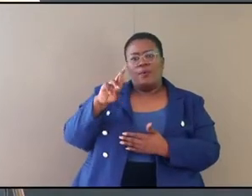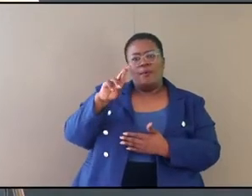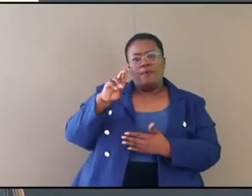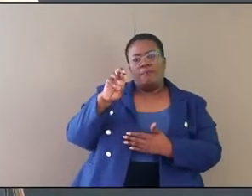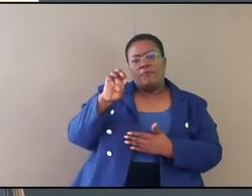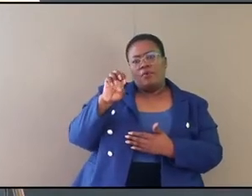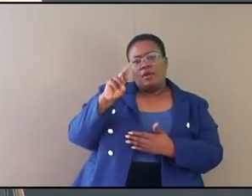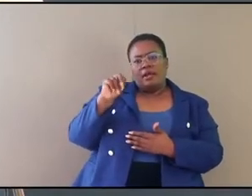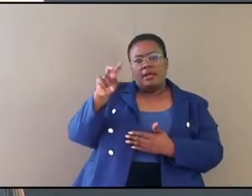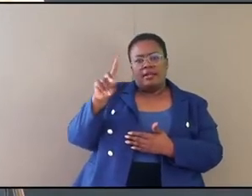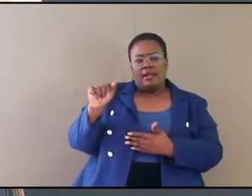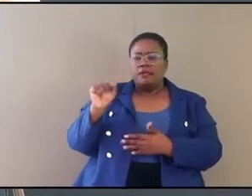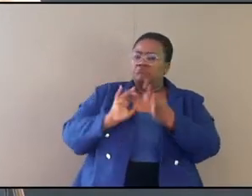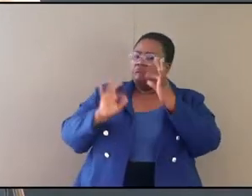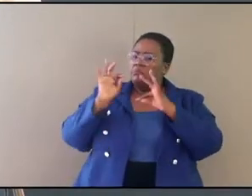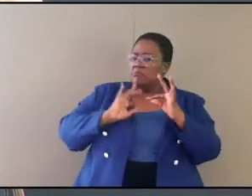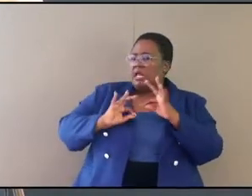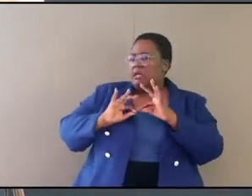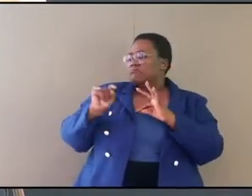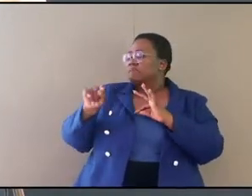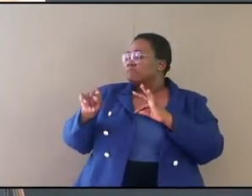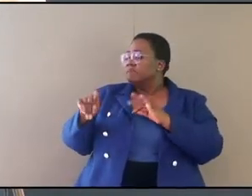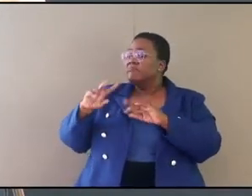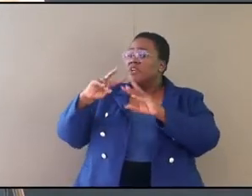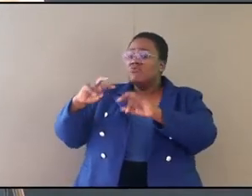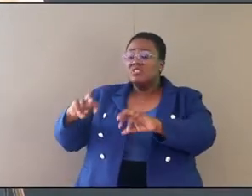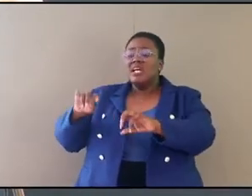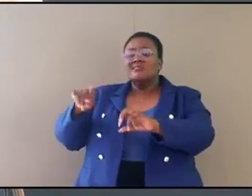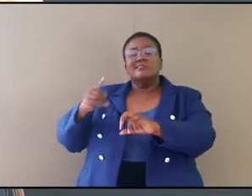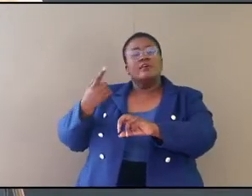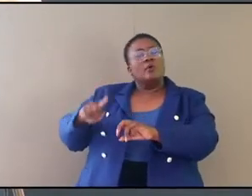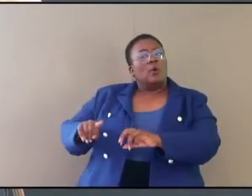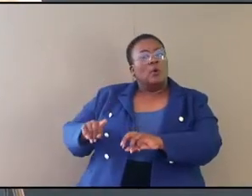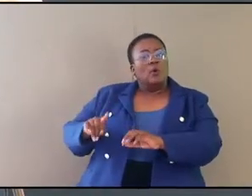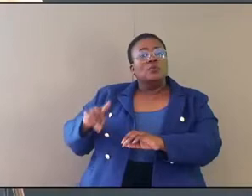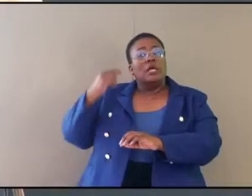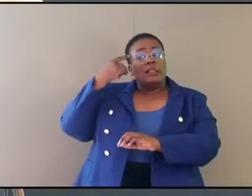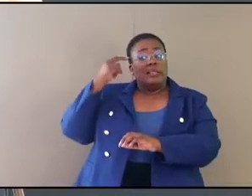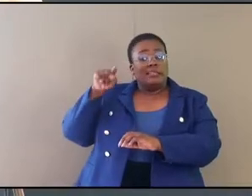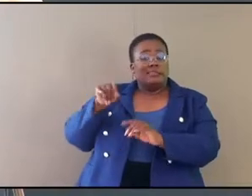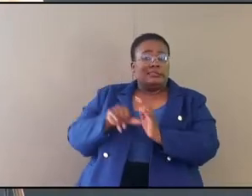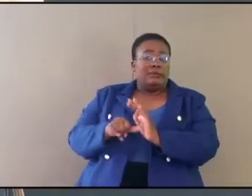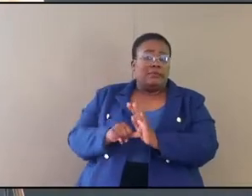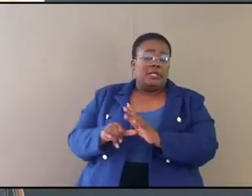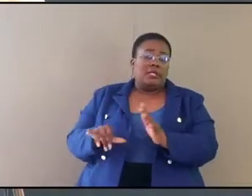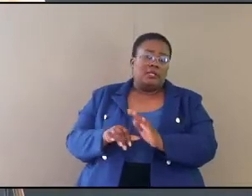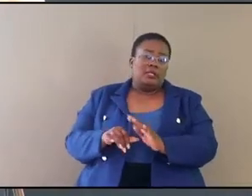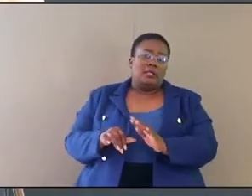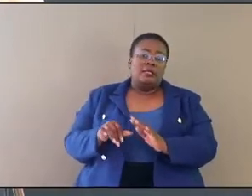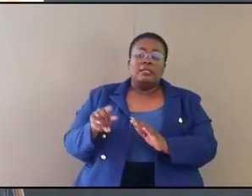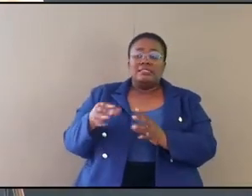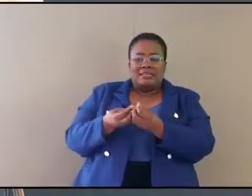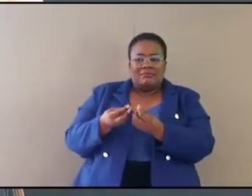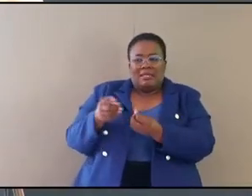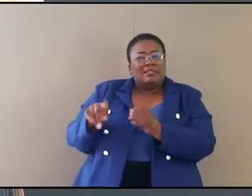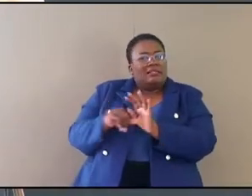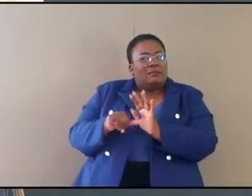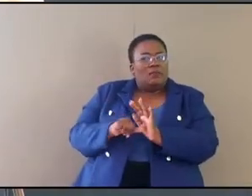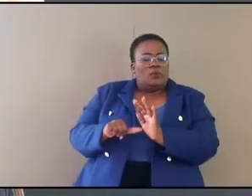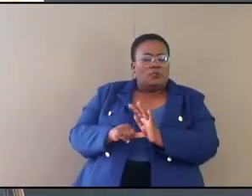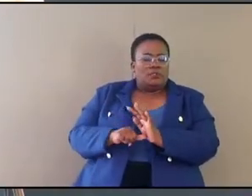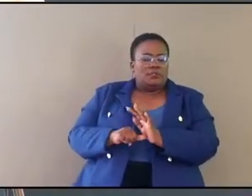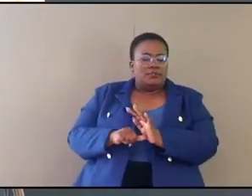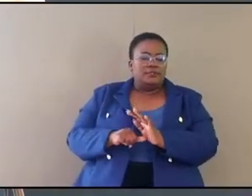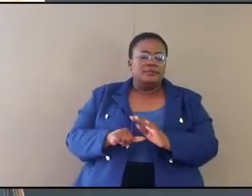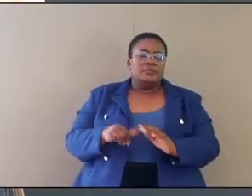about the rationale of the study and reminding us. And I think there's something that is unique, that is important that you spoke about, which I want to